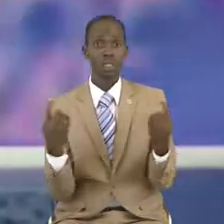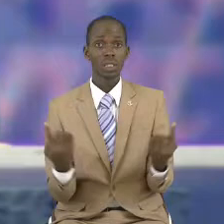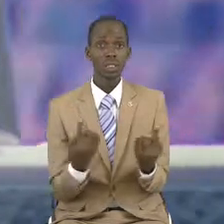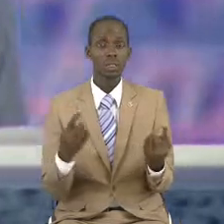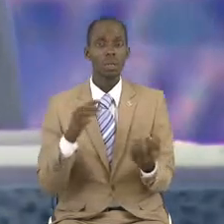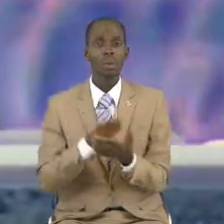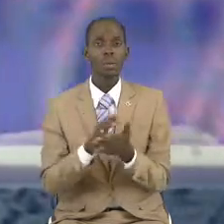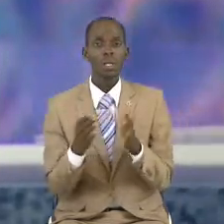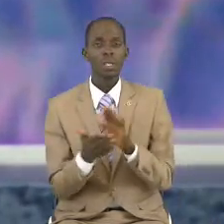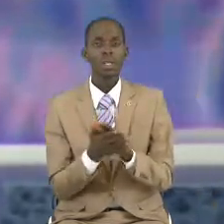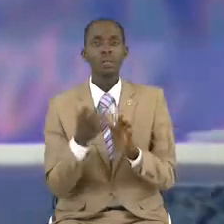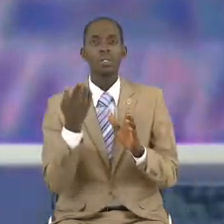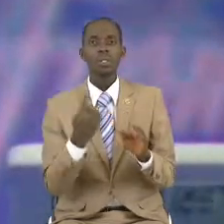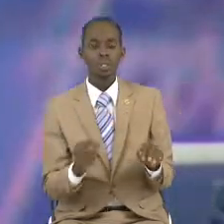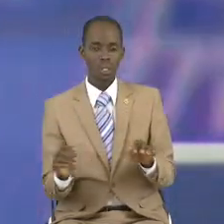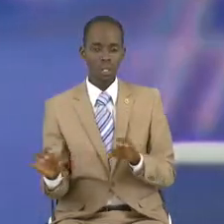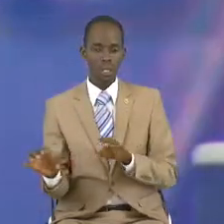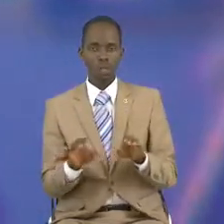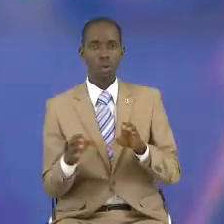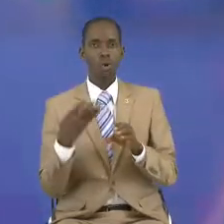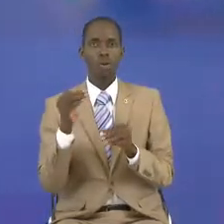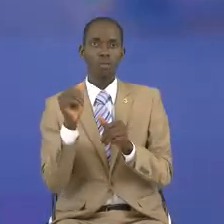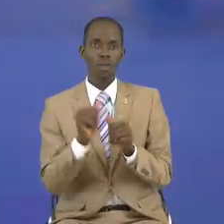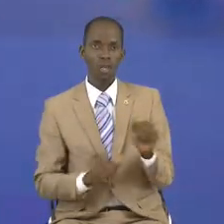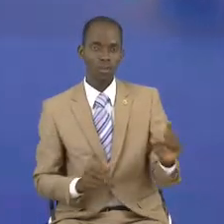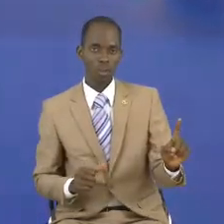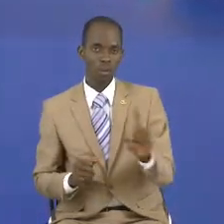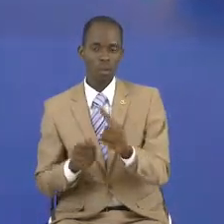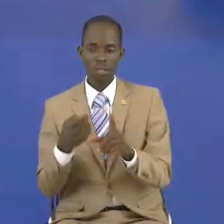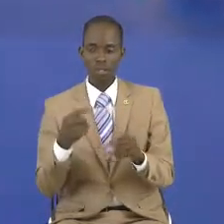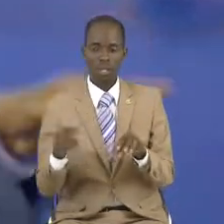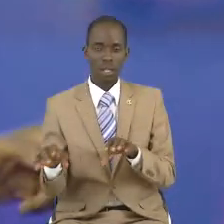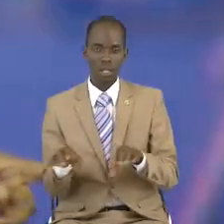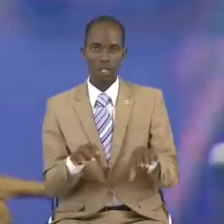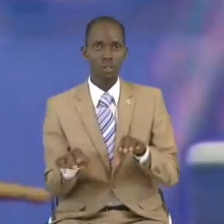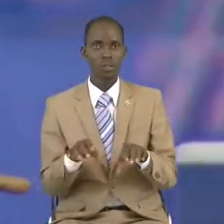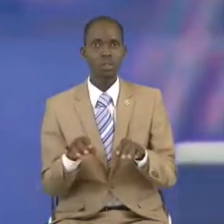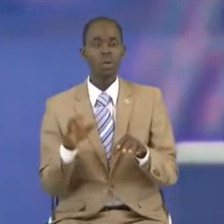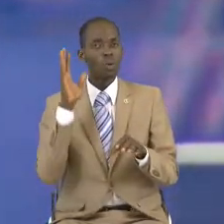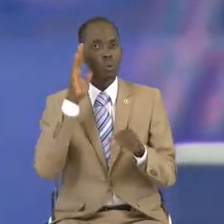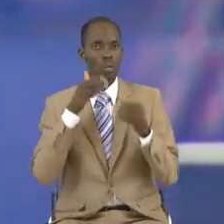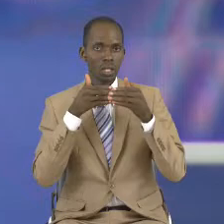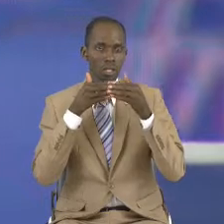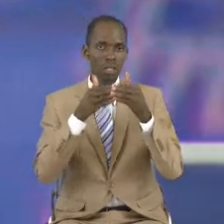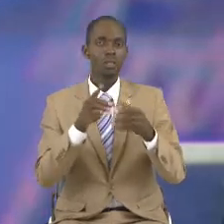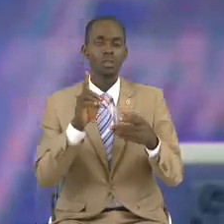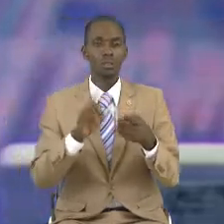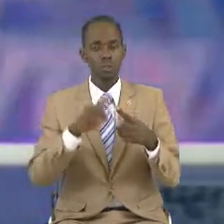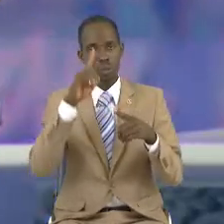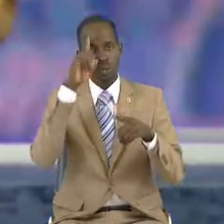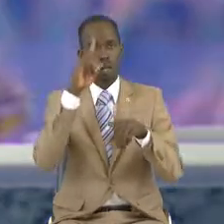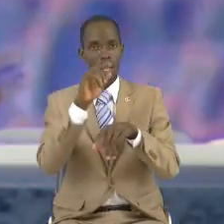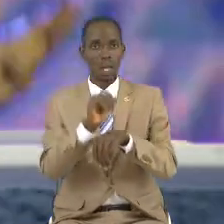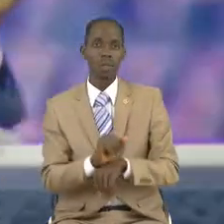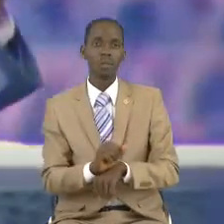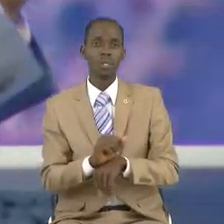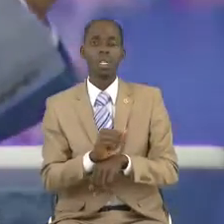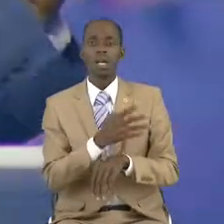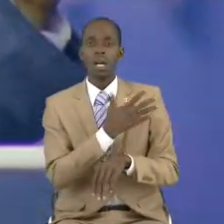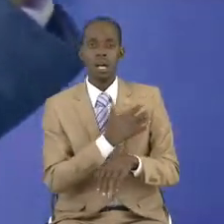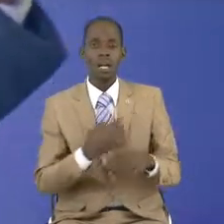action of everyone action would lead to habit and sin